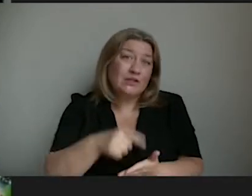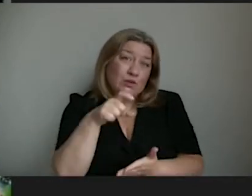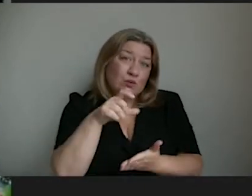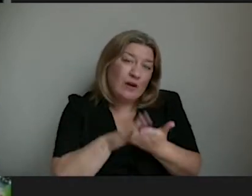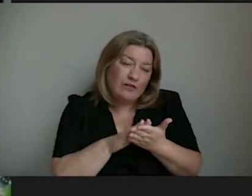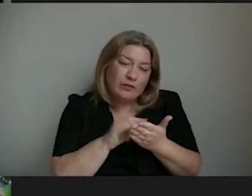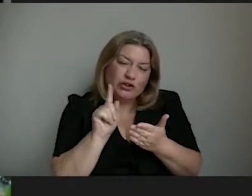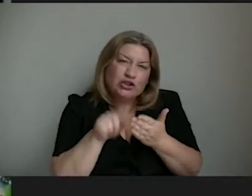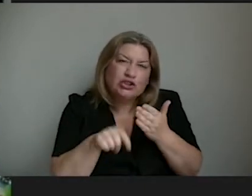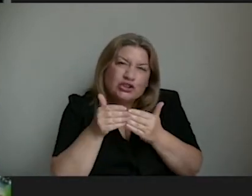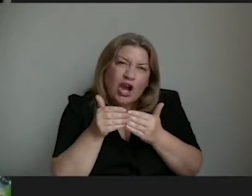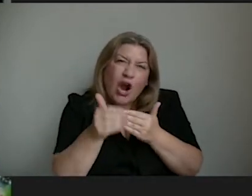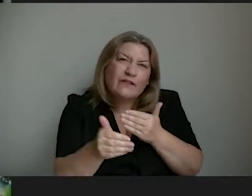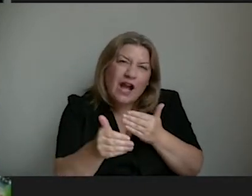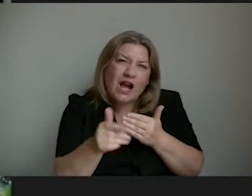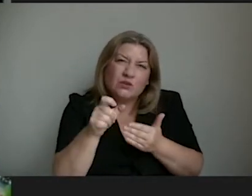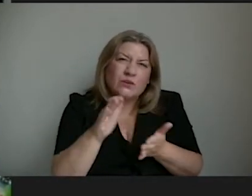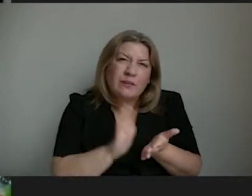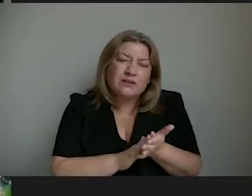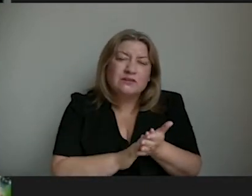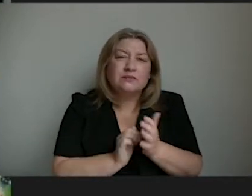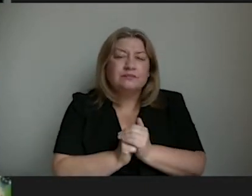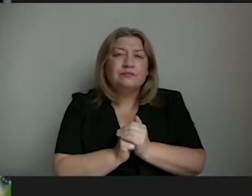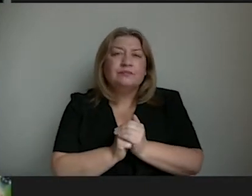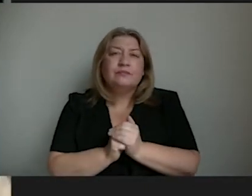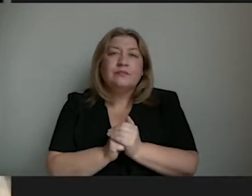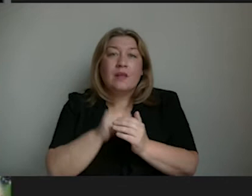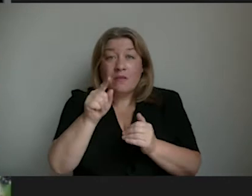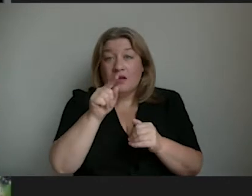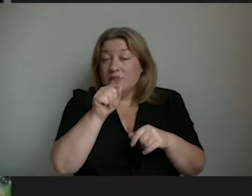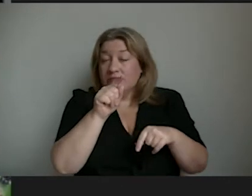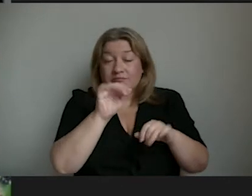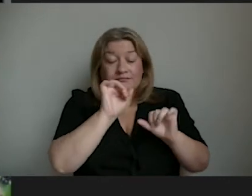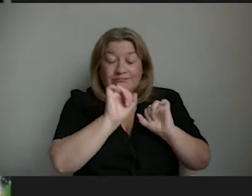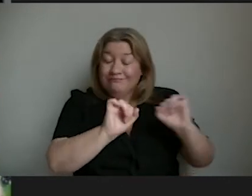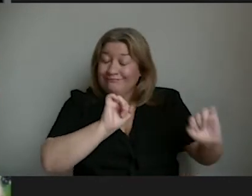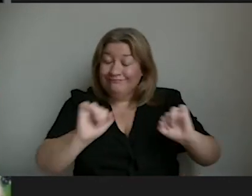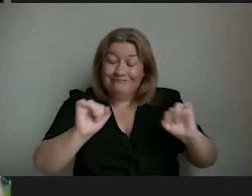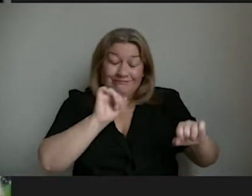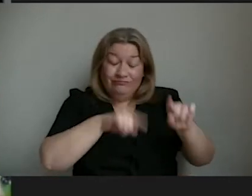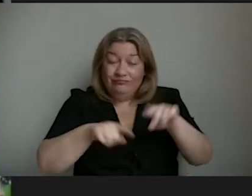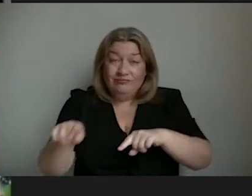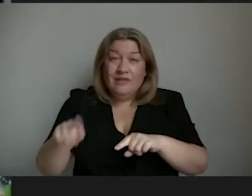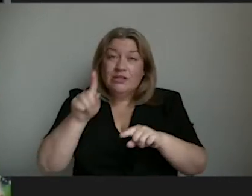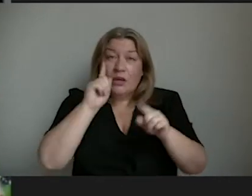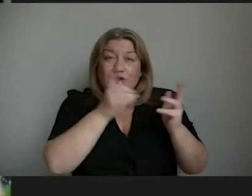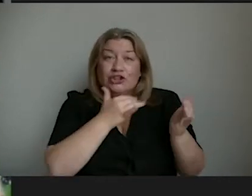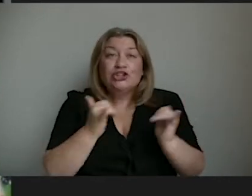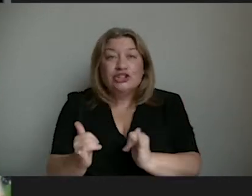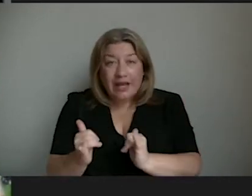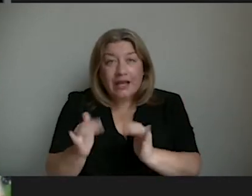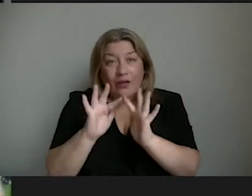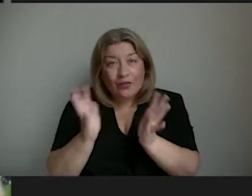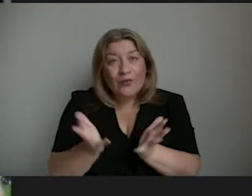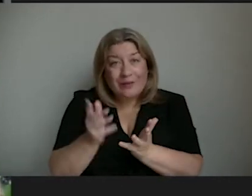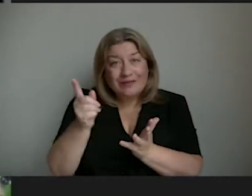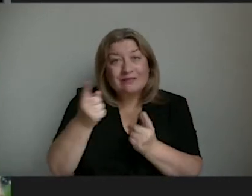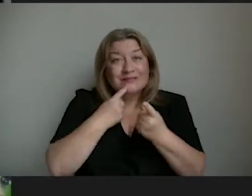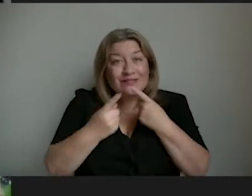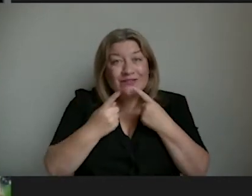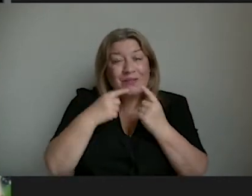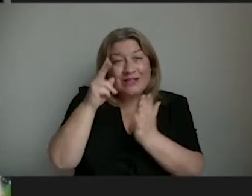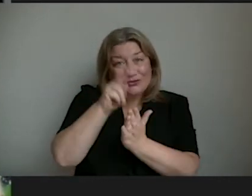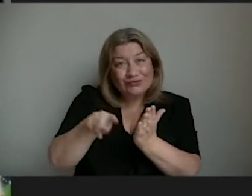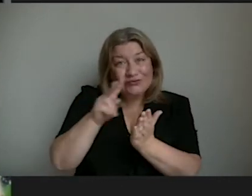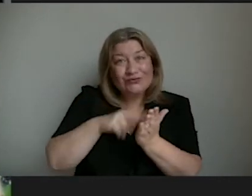of apprenticeship is just over 12 months. However, like I said, all apprenticeships differ. So definitely do check that out on